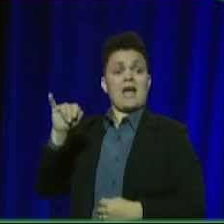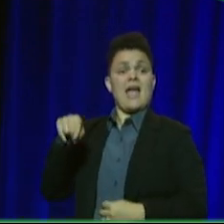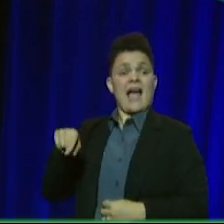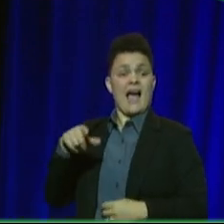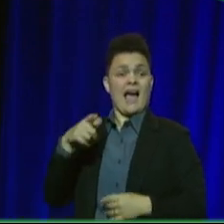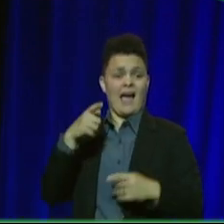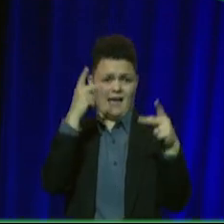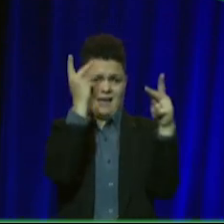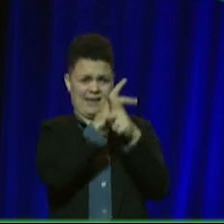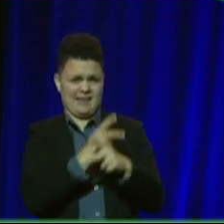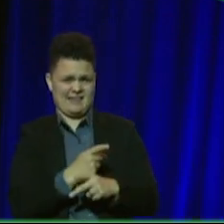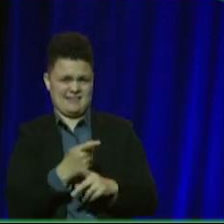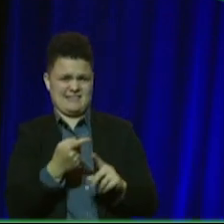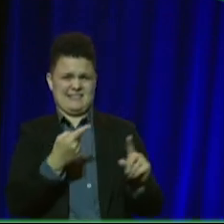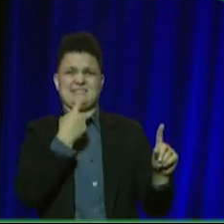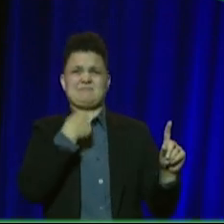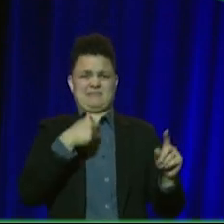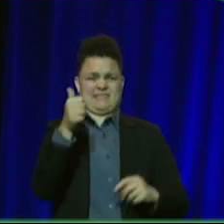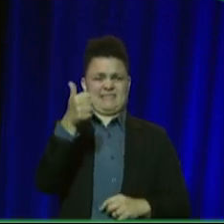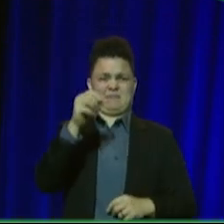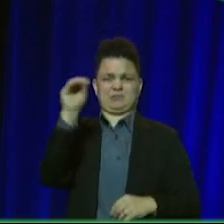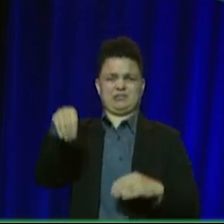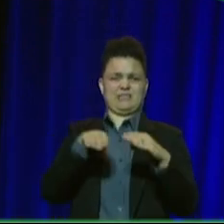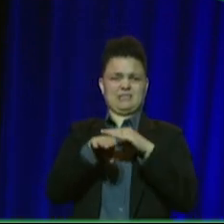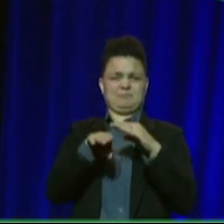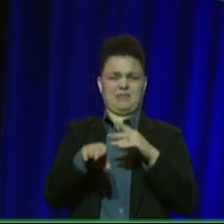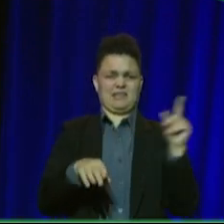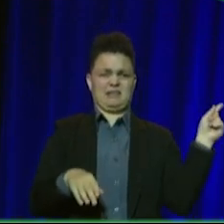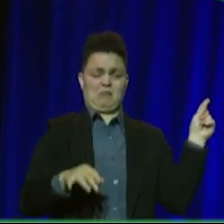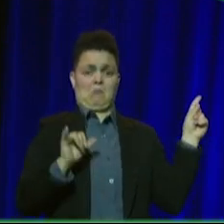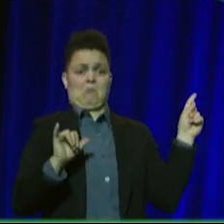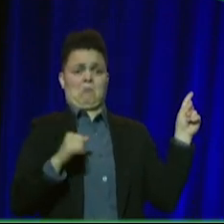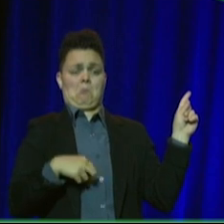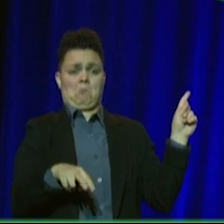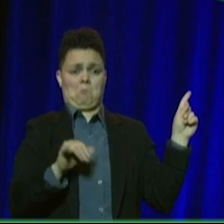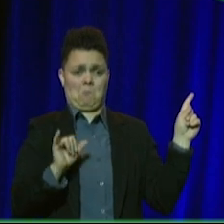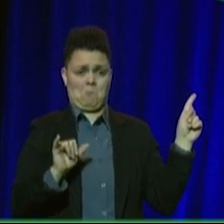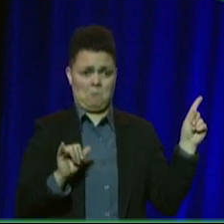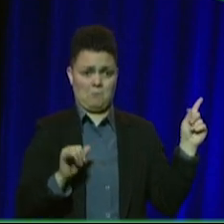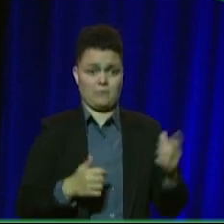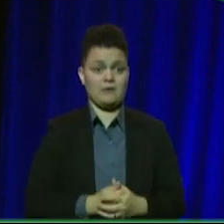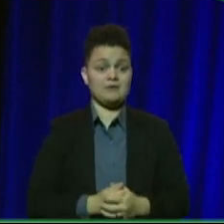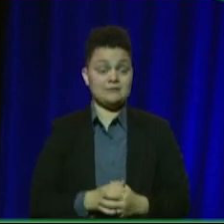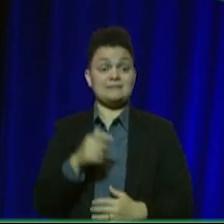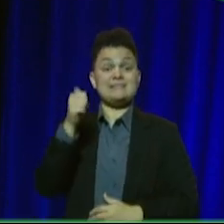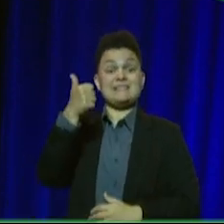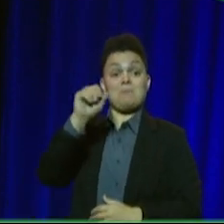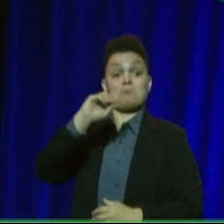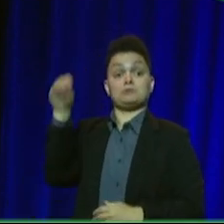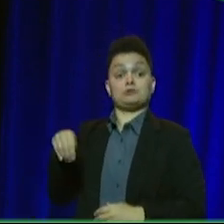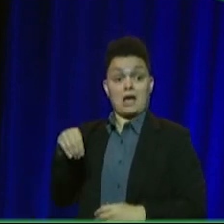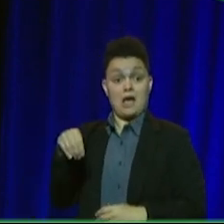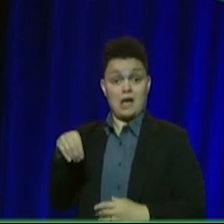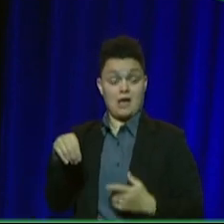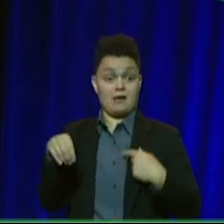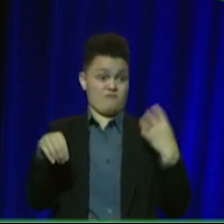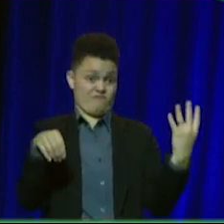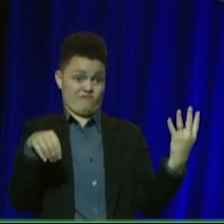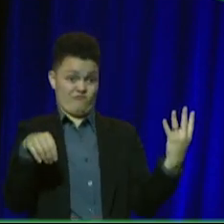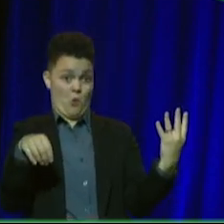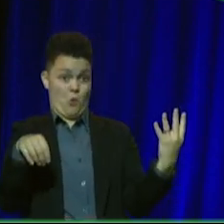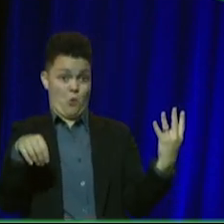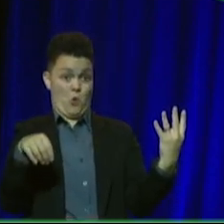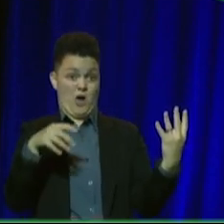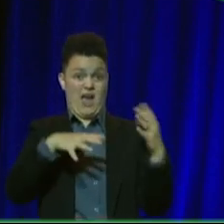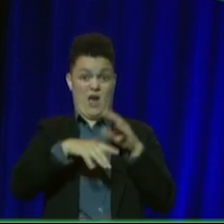with not a very good result. In only 10% of the cases, so that's 4 out of 40 components, did